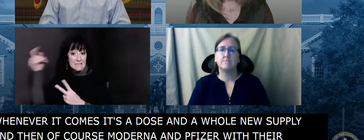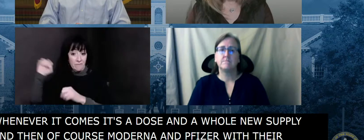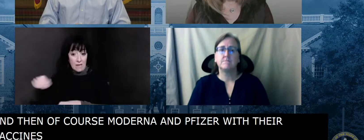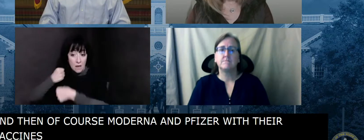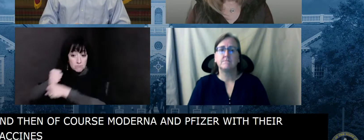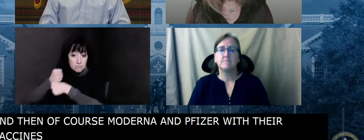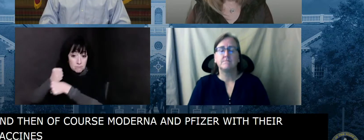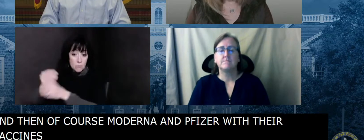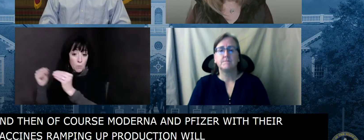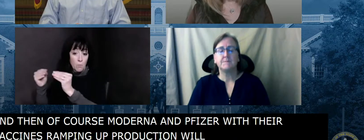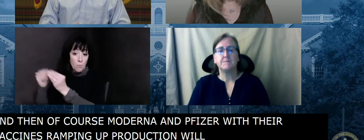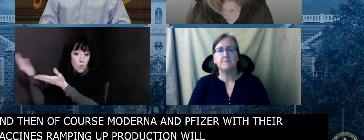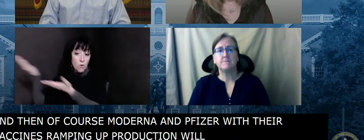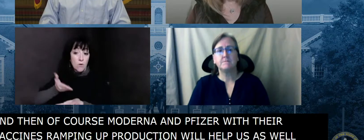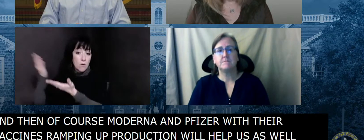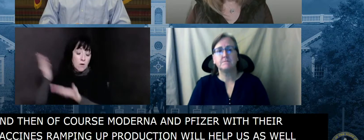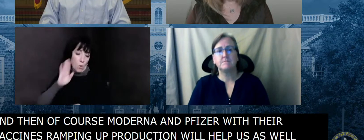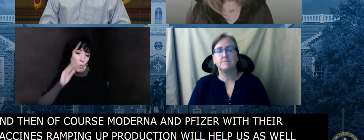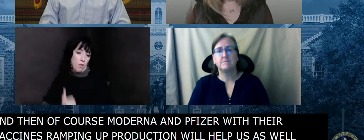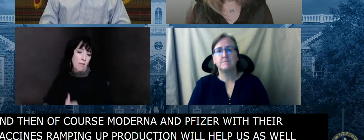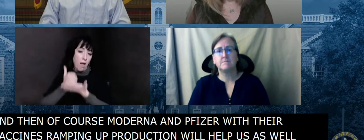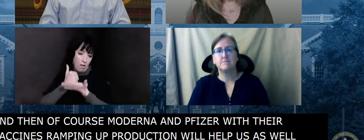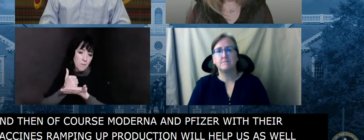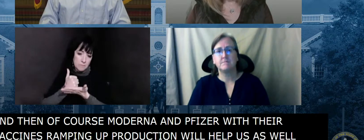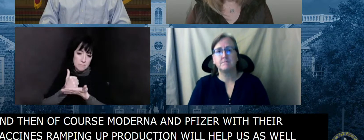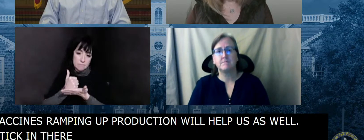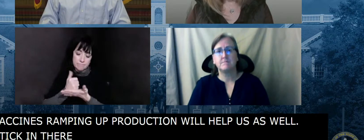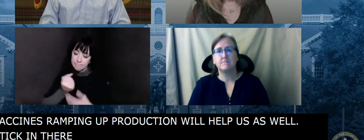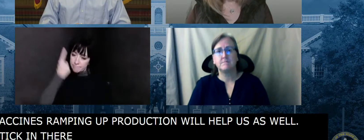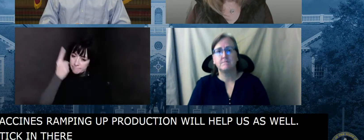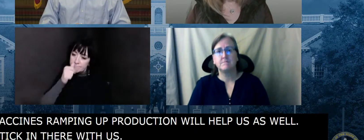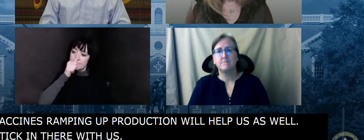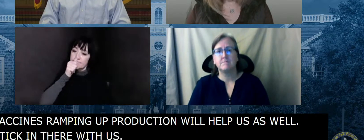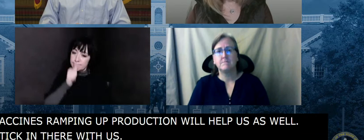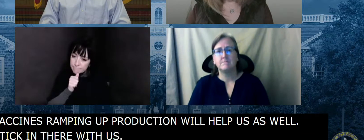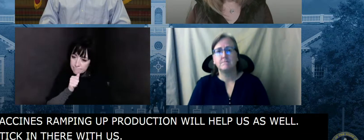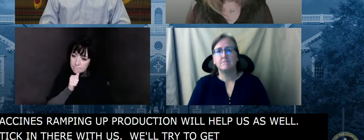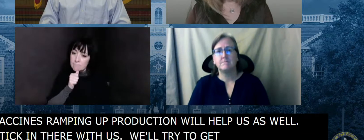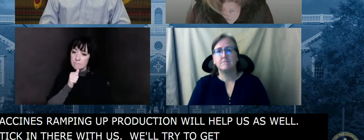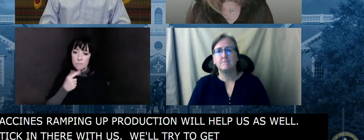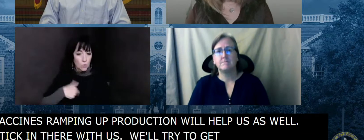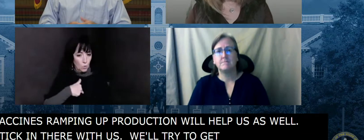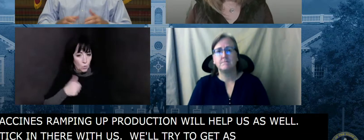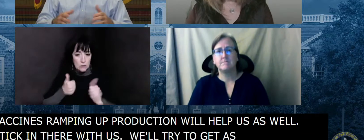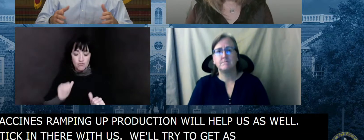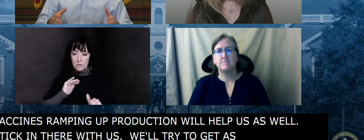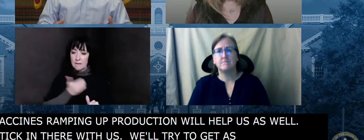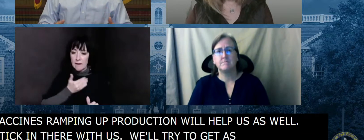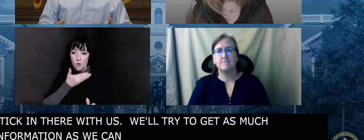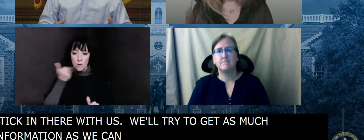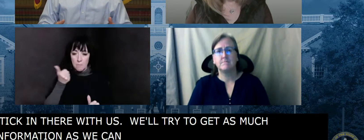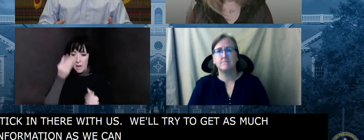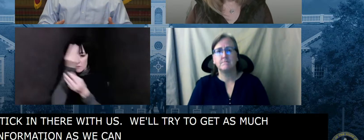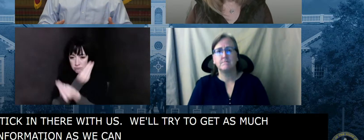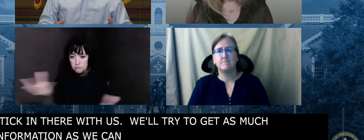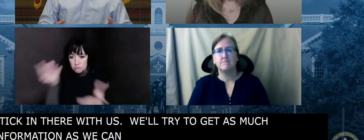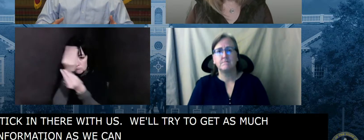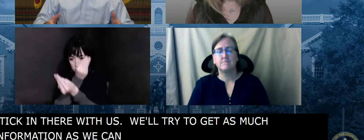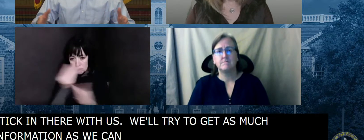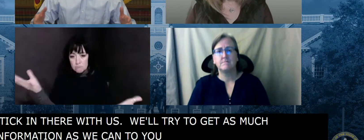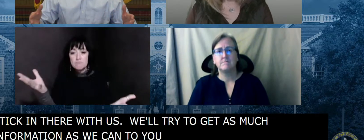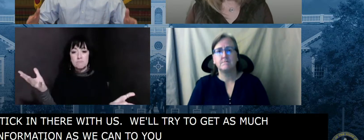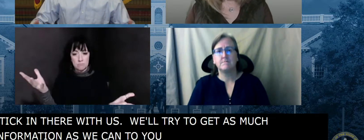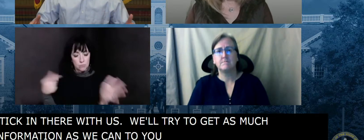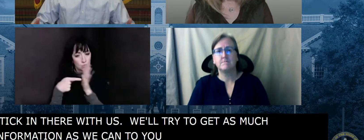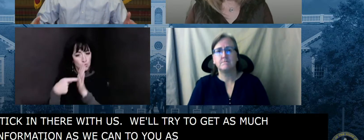So stick in there with us. We'll try to get as much information as we can to you, as transparently as we can, to